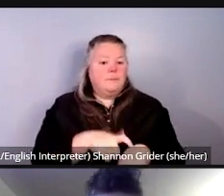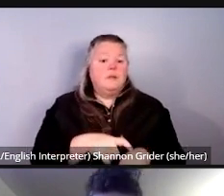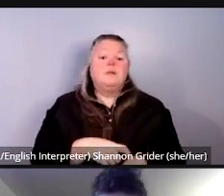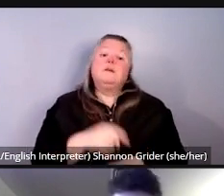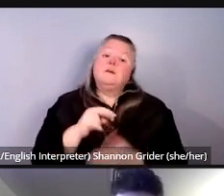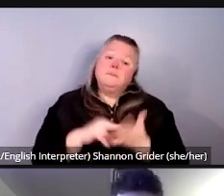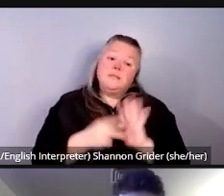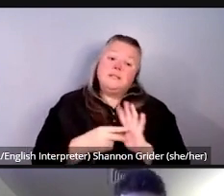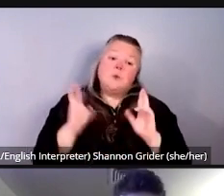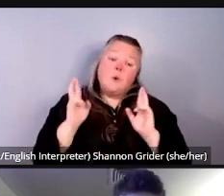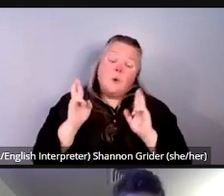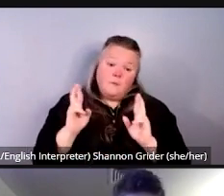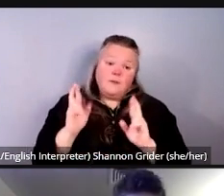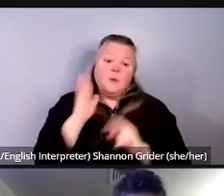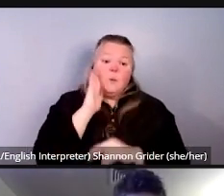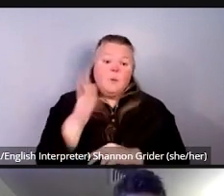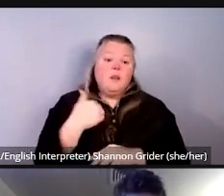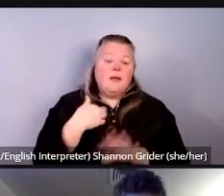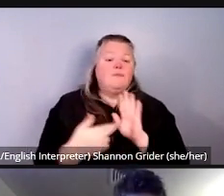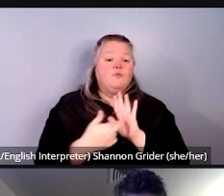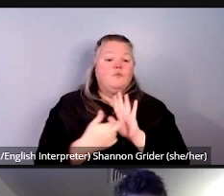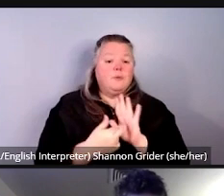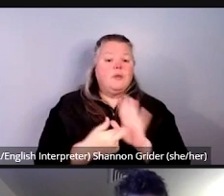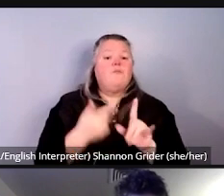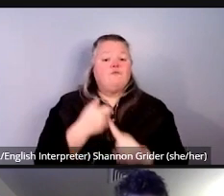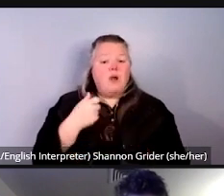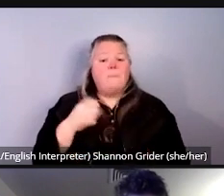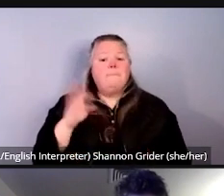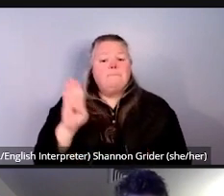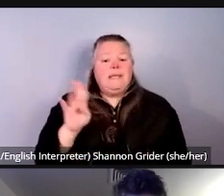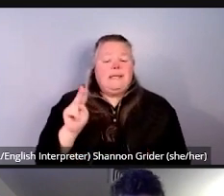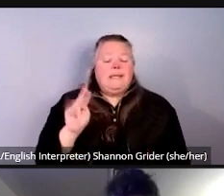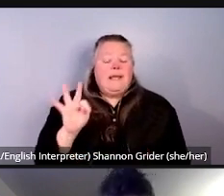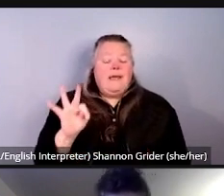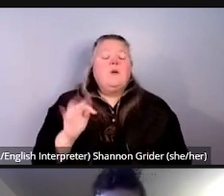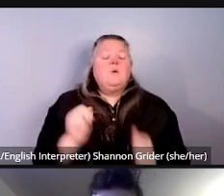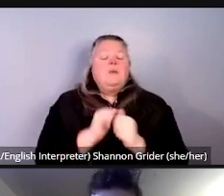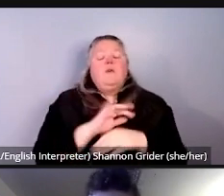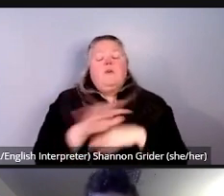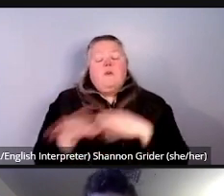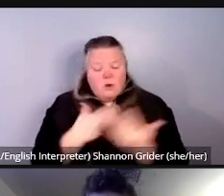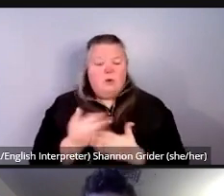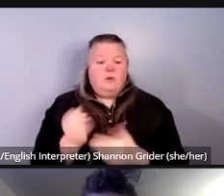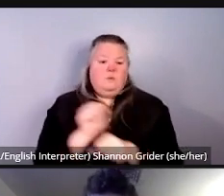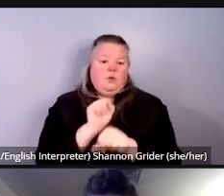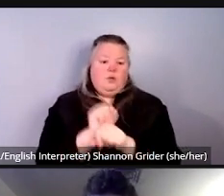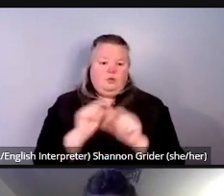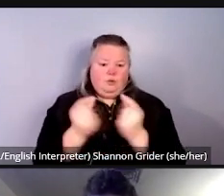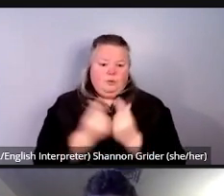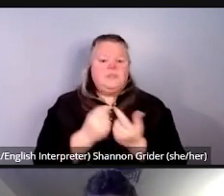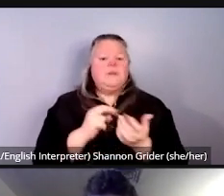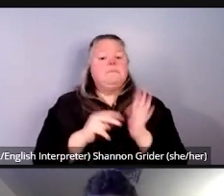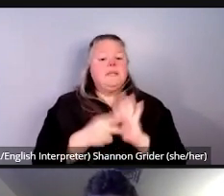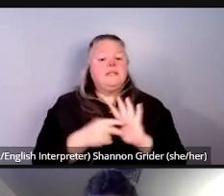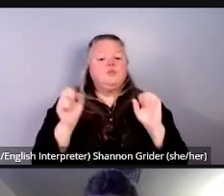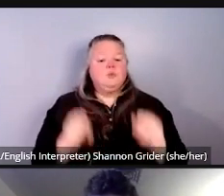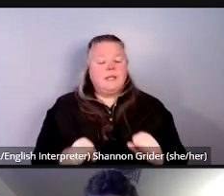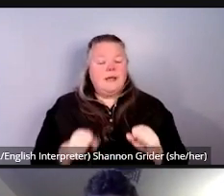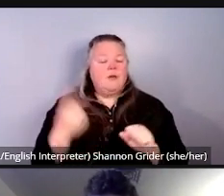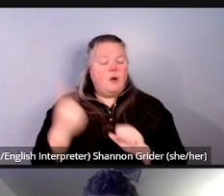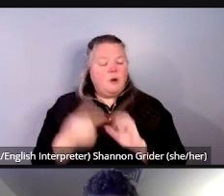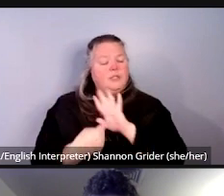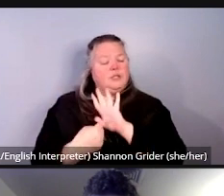hopefully we will have representation from BNF across all the work groups so that you can bring that policy perspective to the